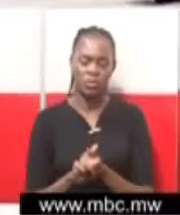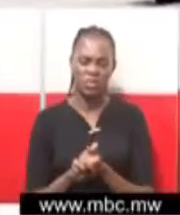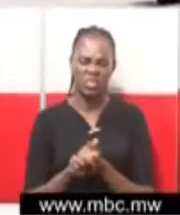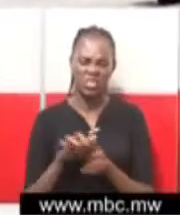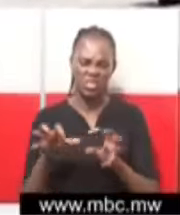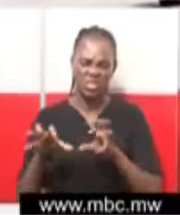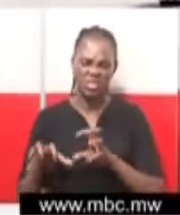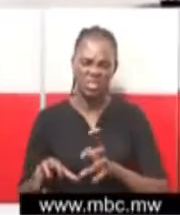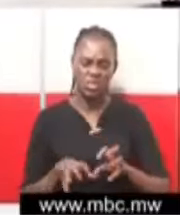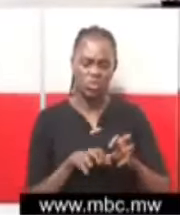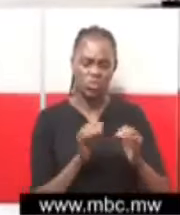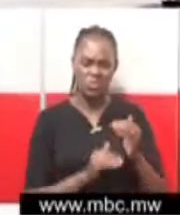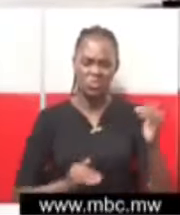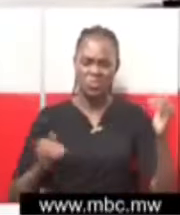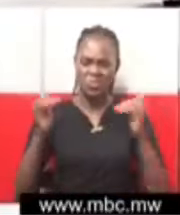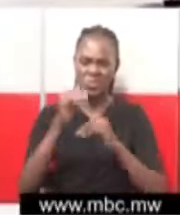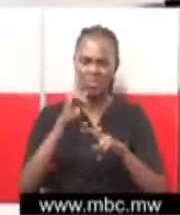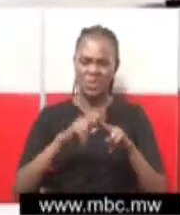place.